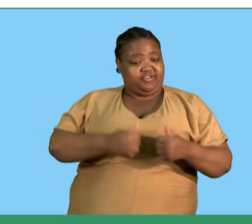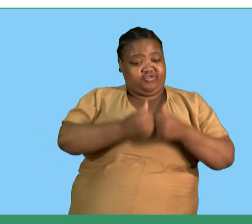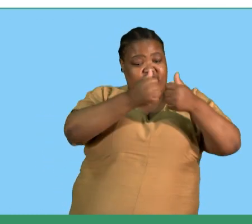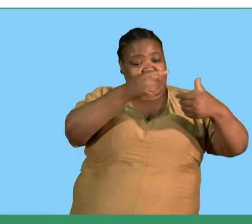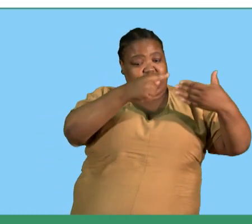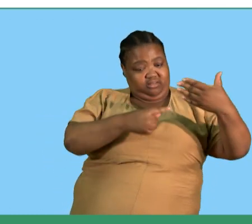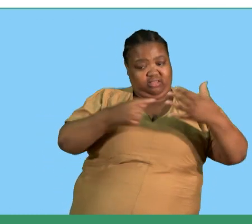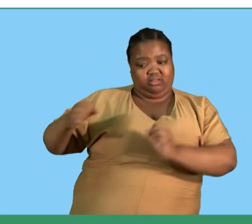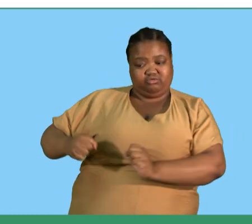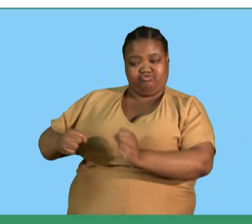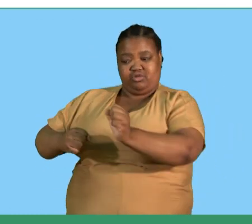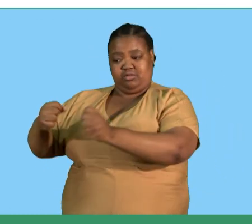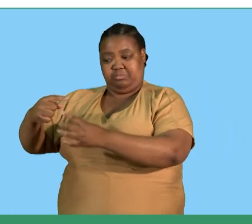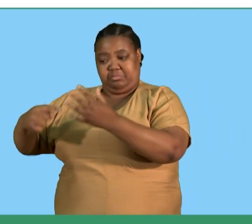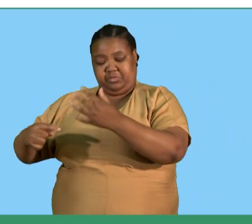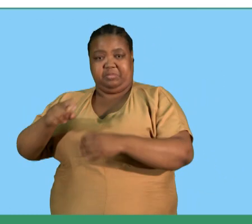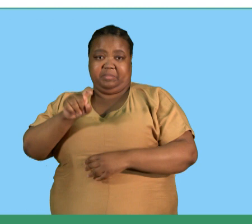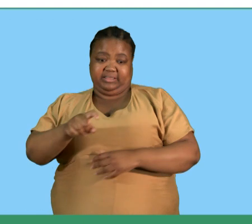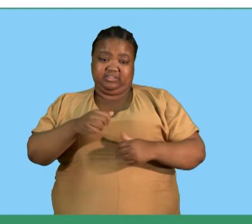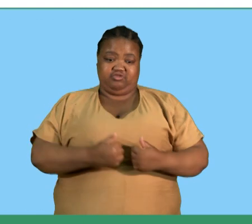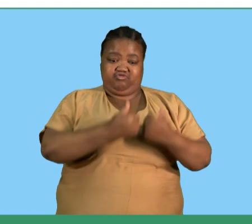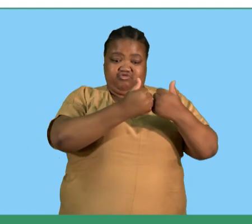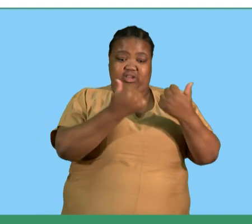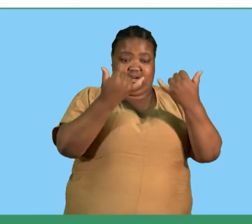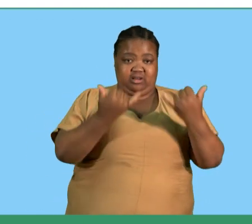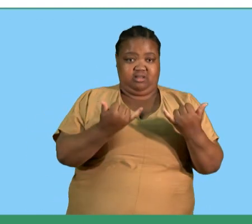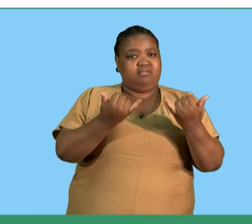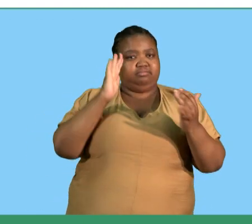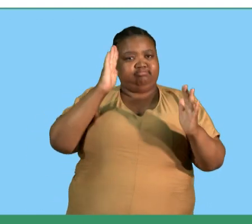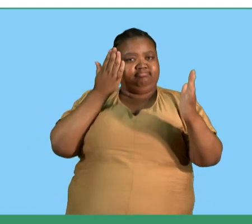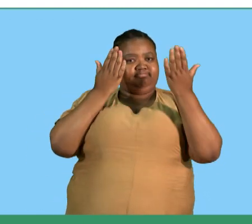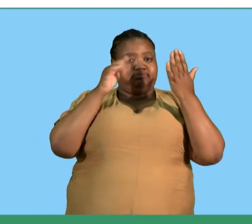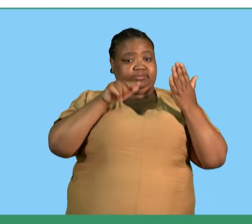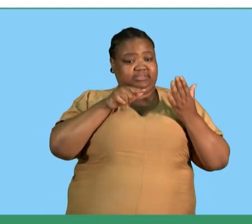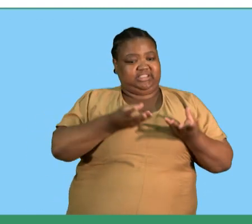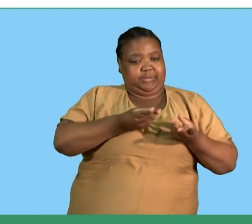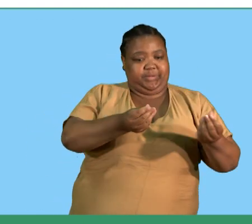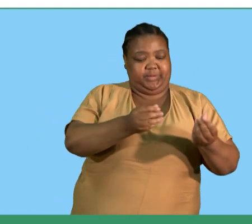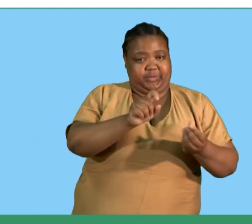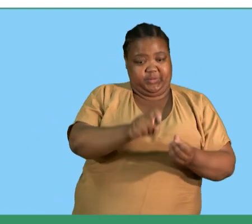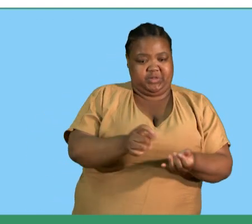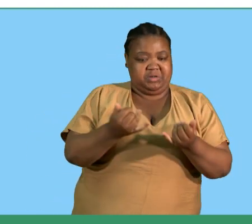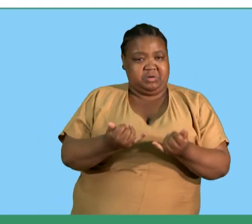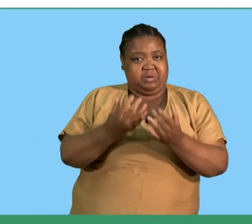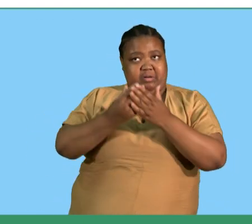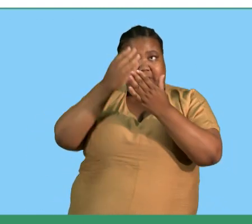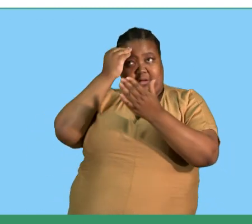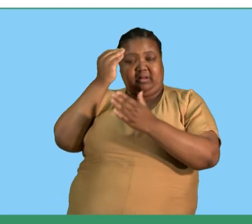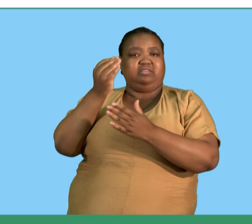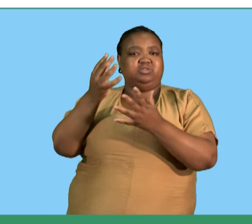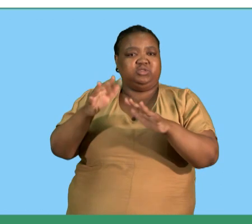need to be able to solve the challenges that we are facing. So by the end of the lesson, you should be able to recommend